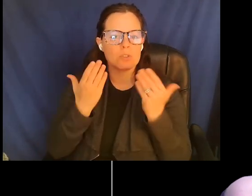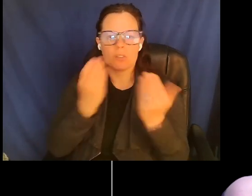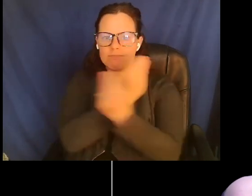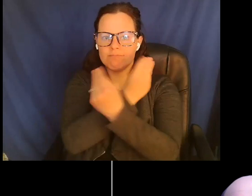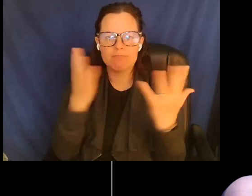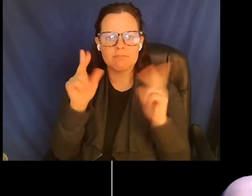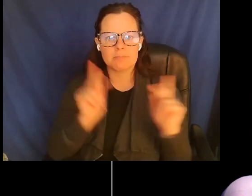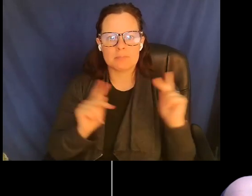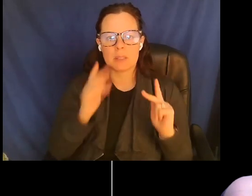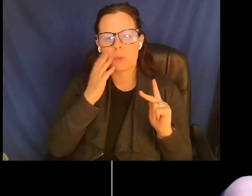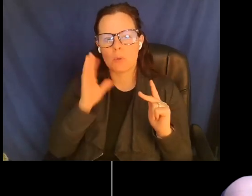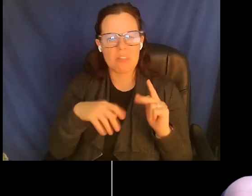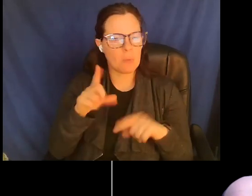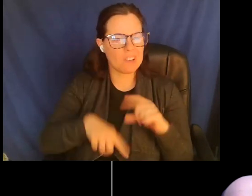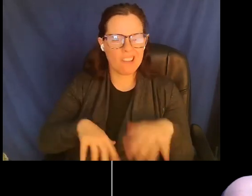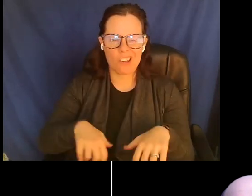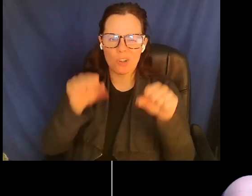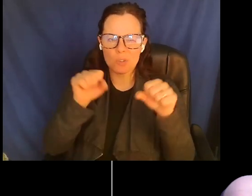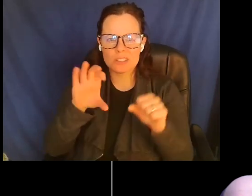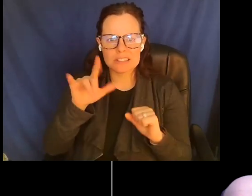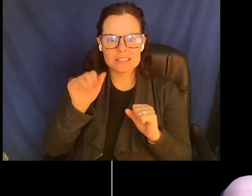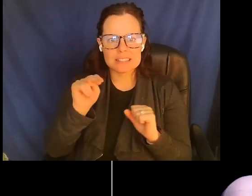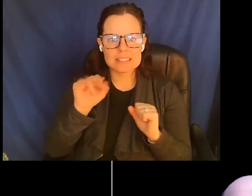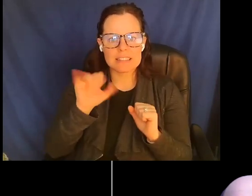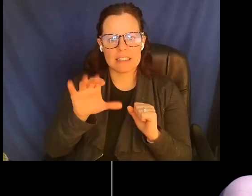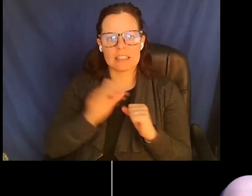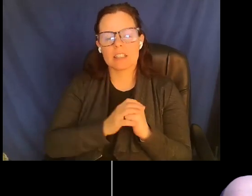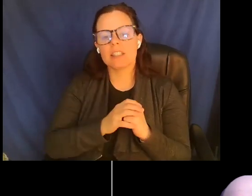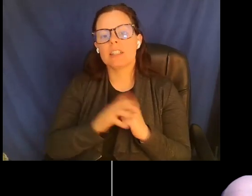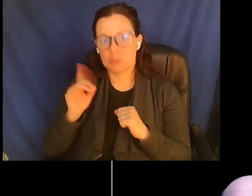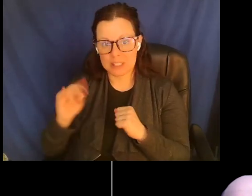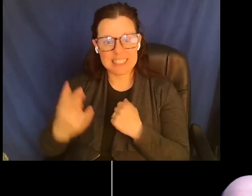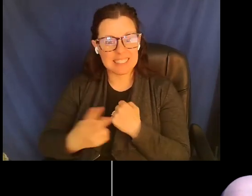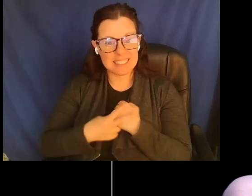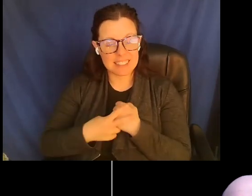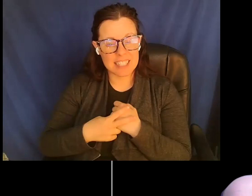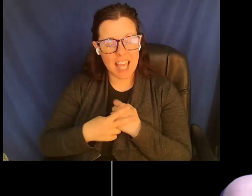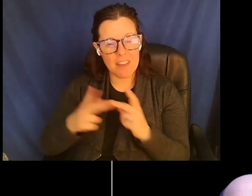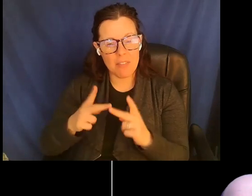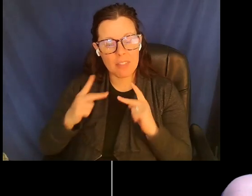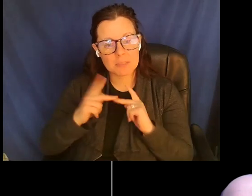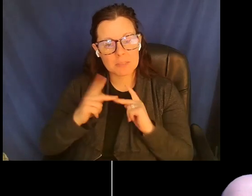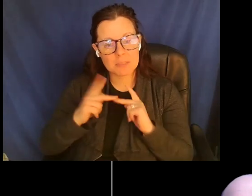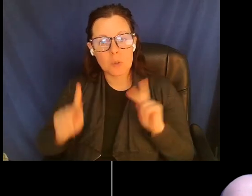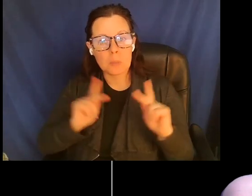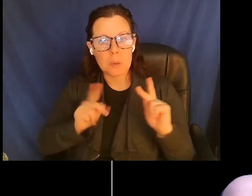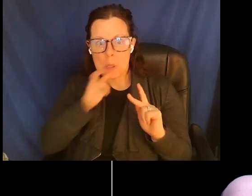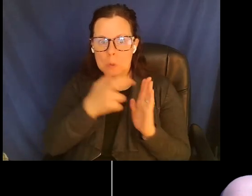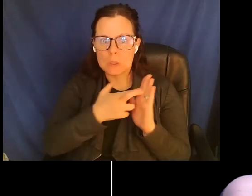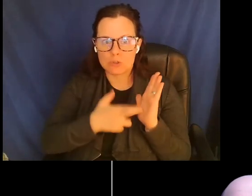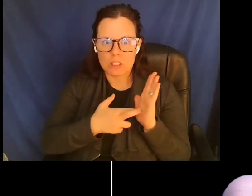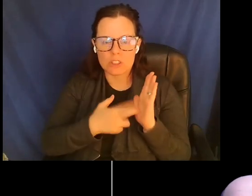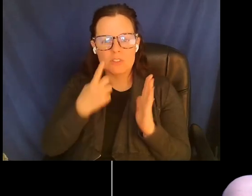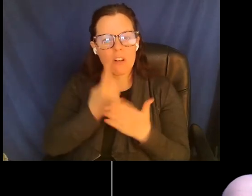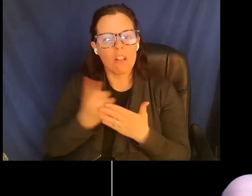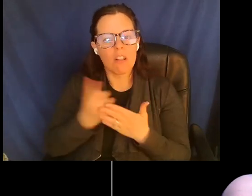know that we're not going to be able to host the clinic. We did save those spots for the people that were registered for last week.